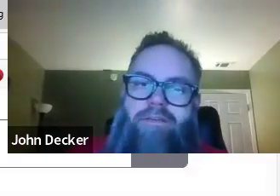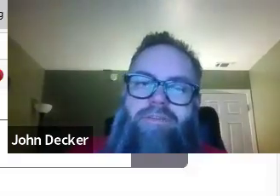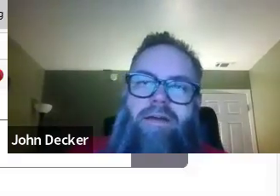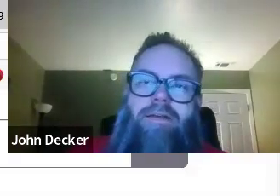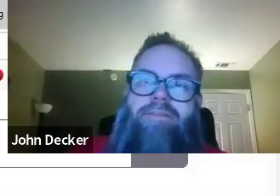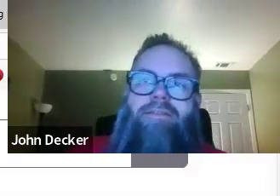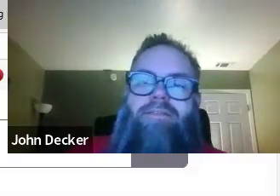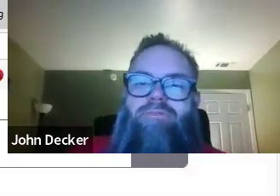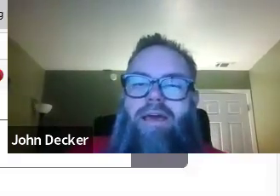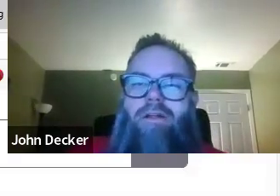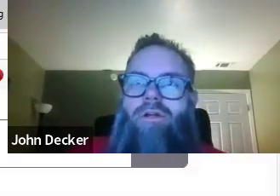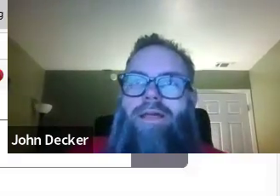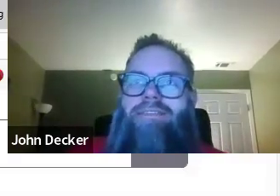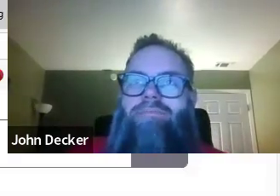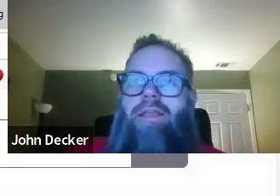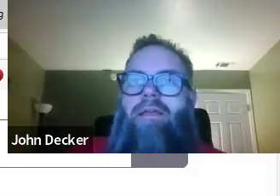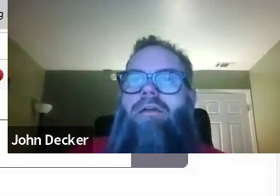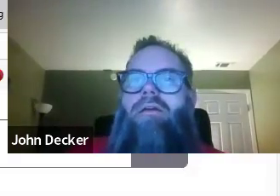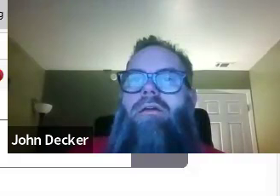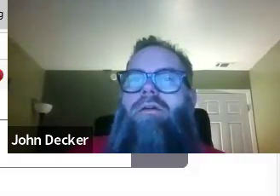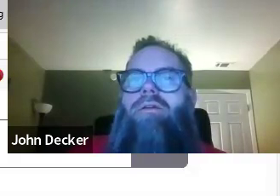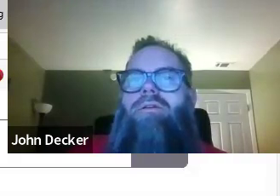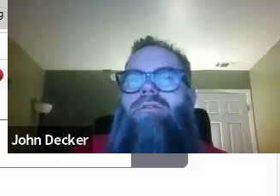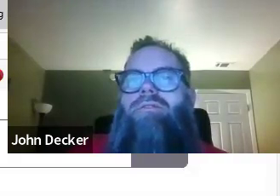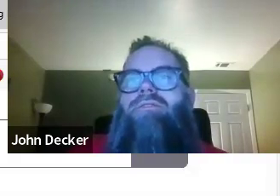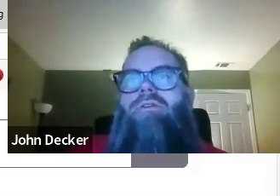we received since we had our last meeting.